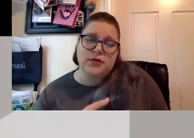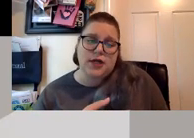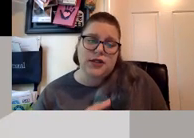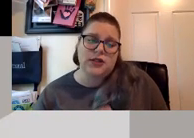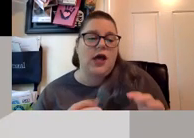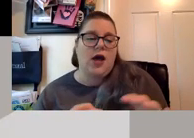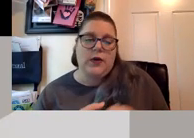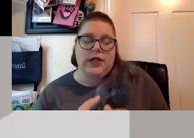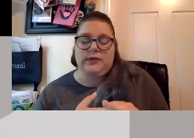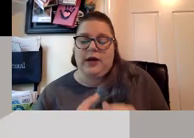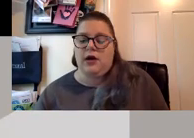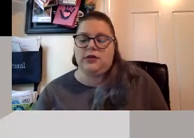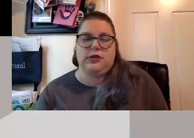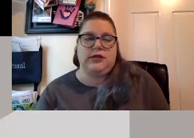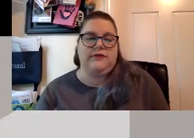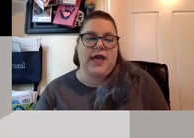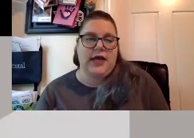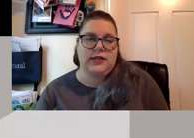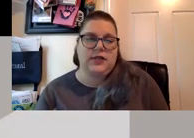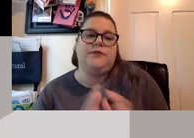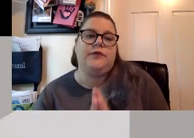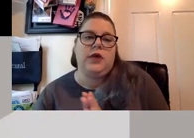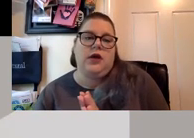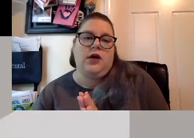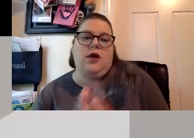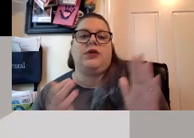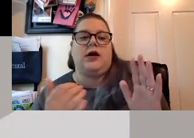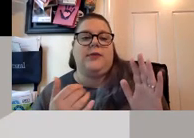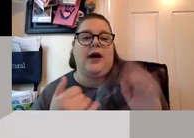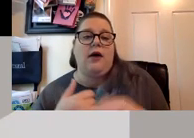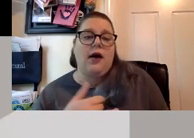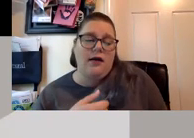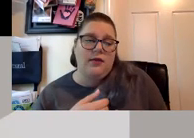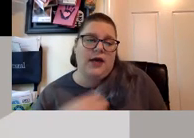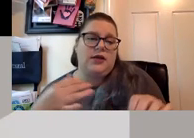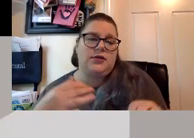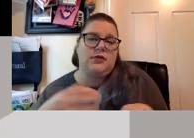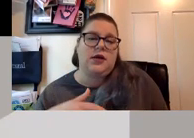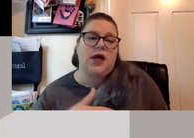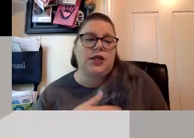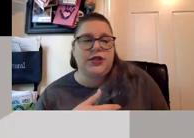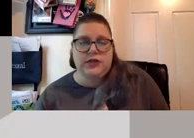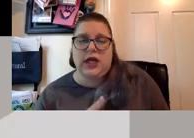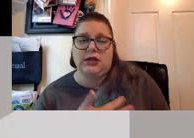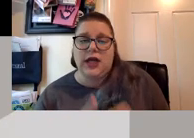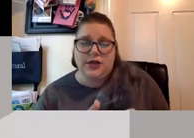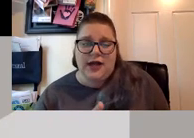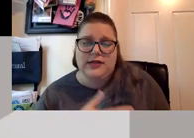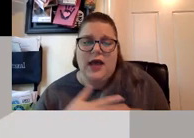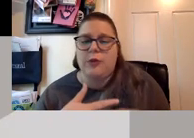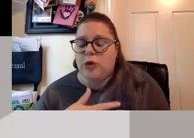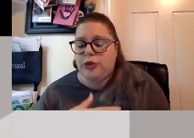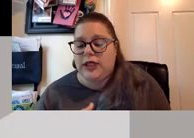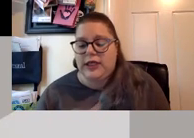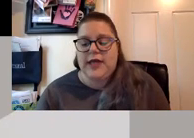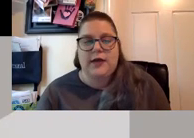list structures. We talked about alternative text. We talked about column headers, color use and color contrast,